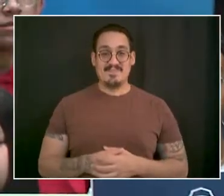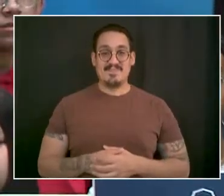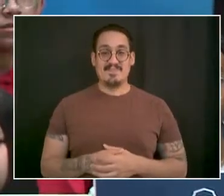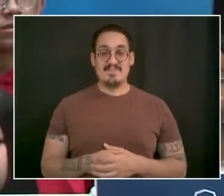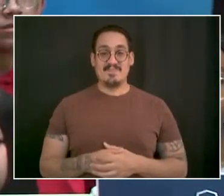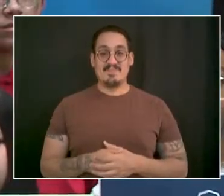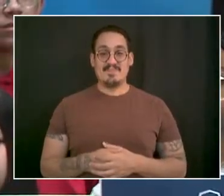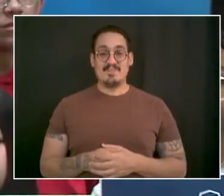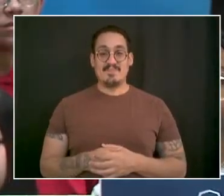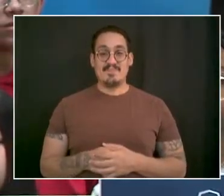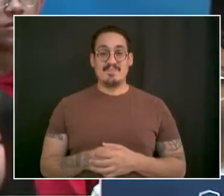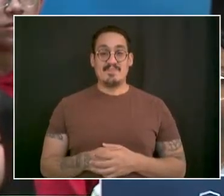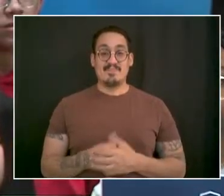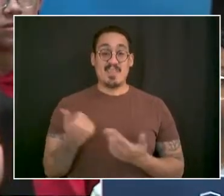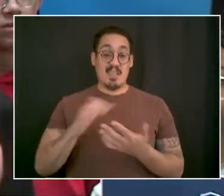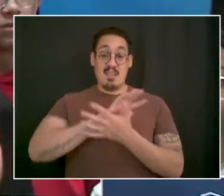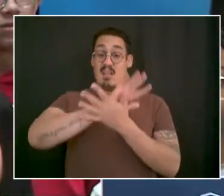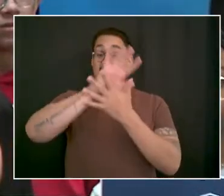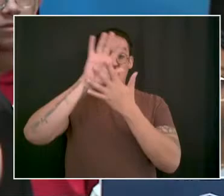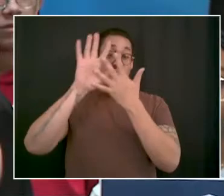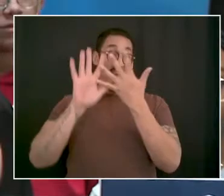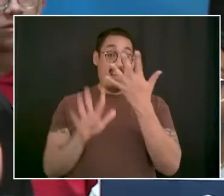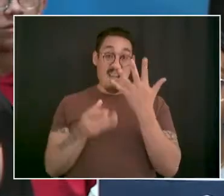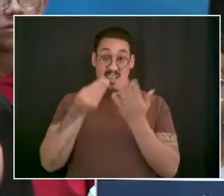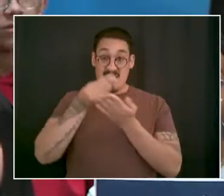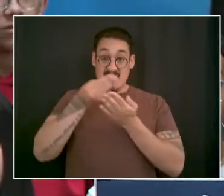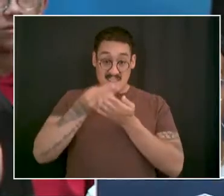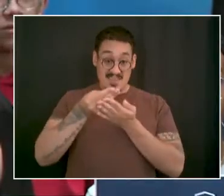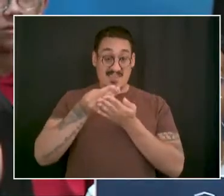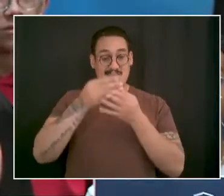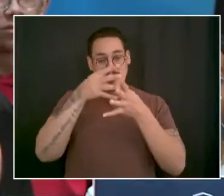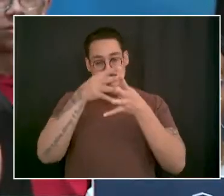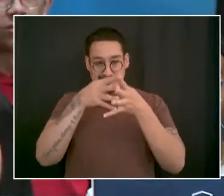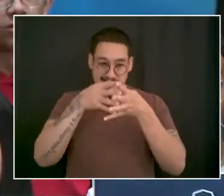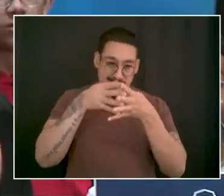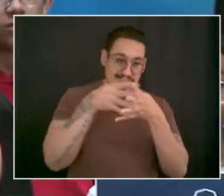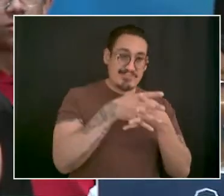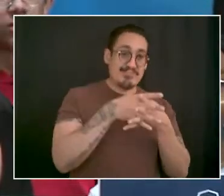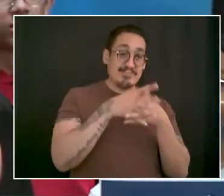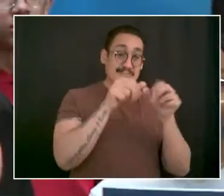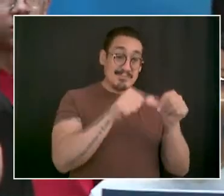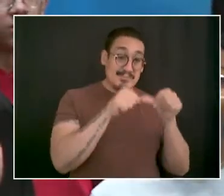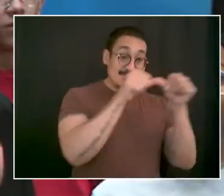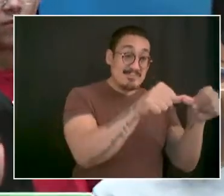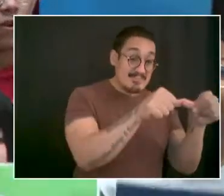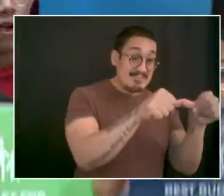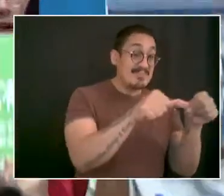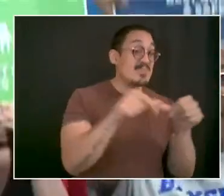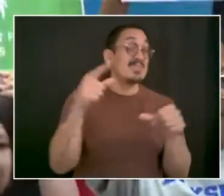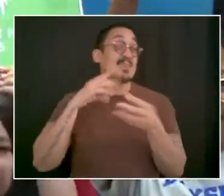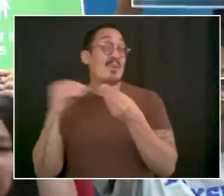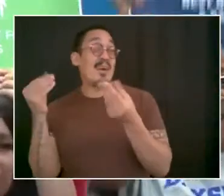And all of this funding is baseline. And when I say baseline, we say